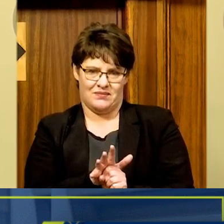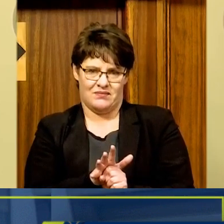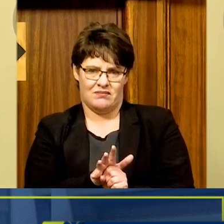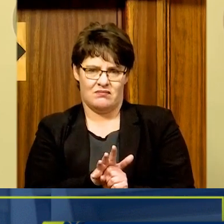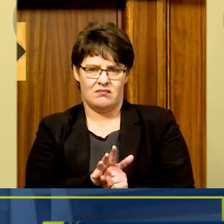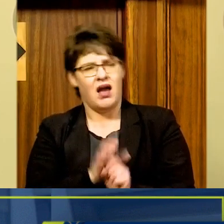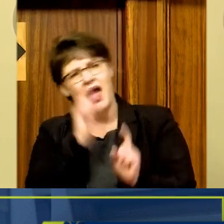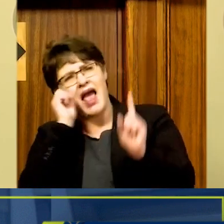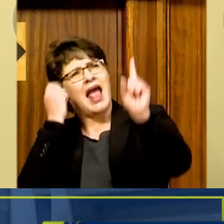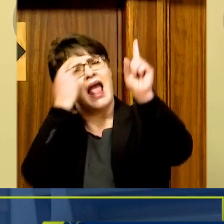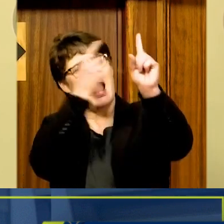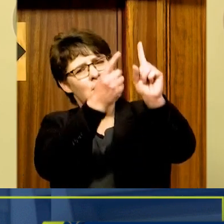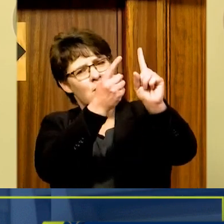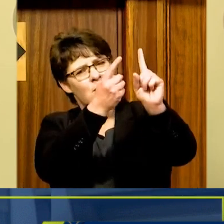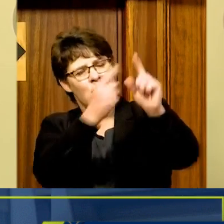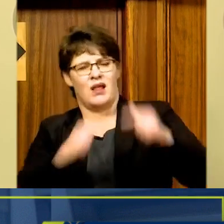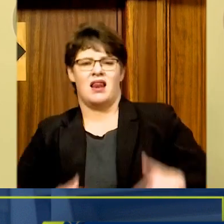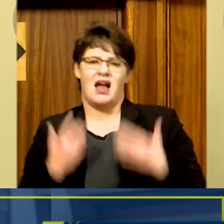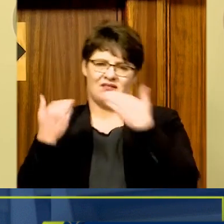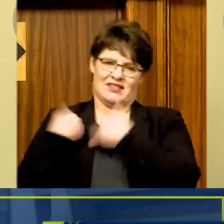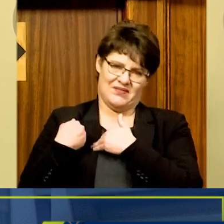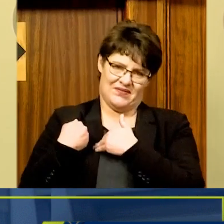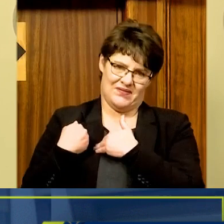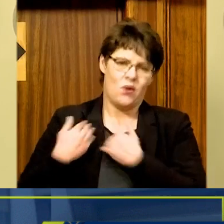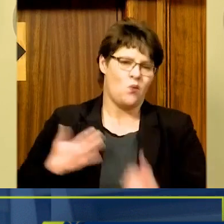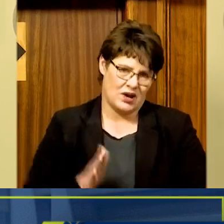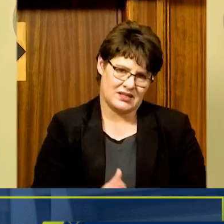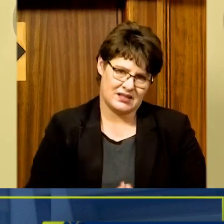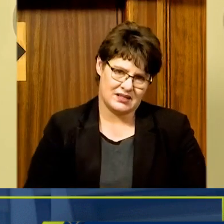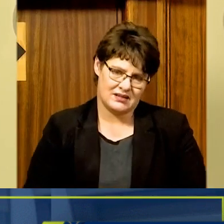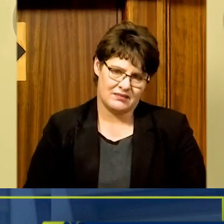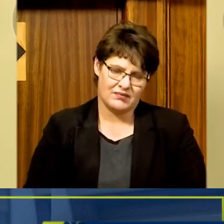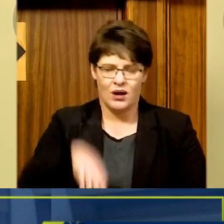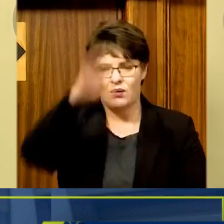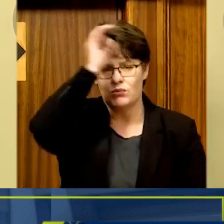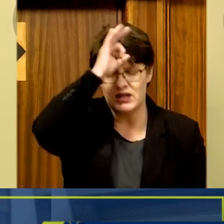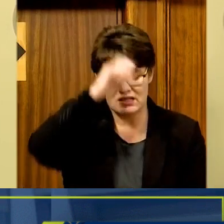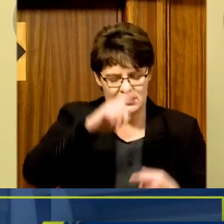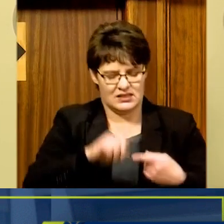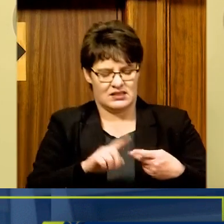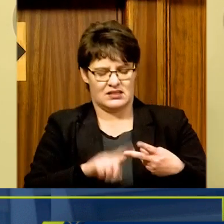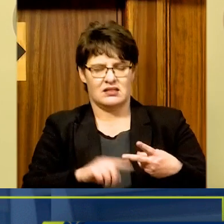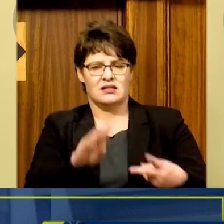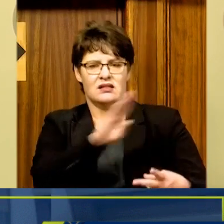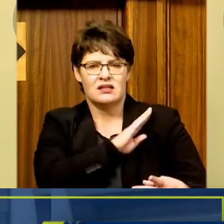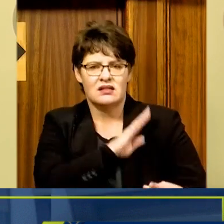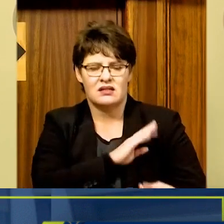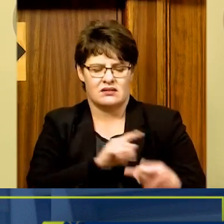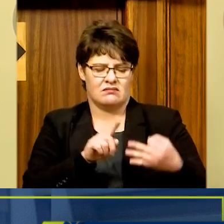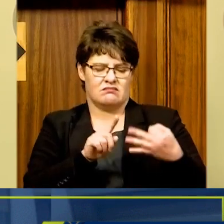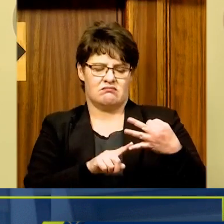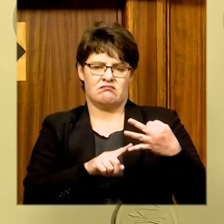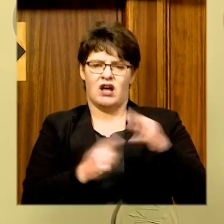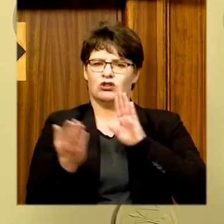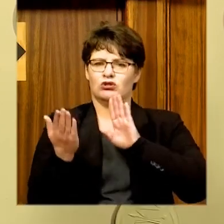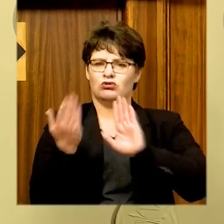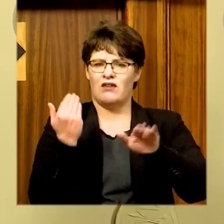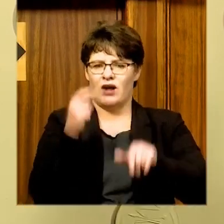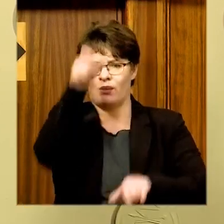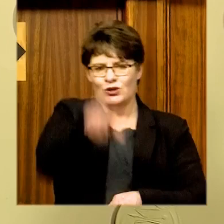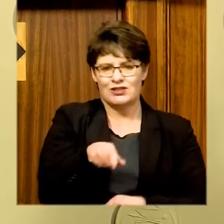saving lives. The police, the soldiers, and traffic officials who